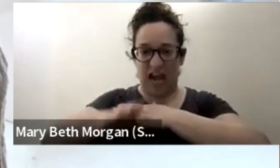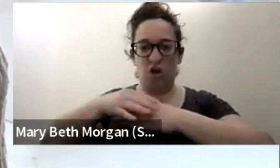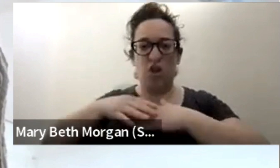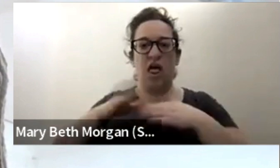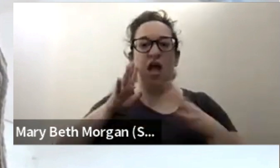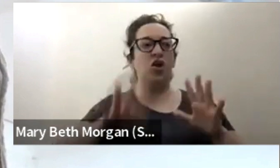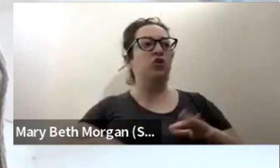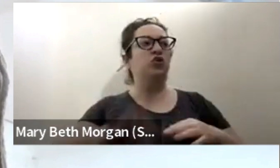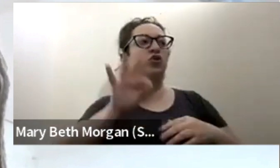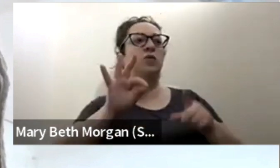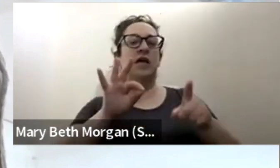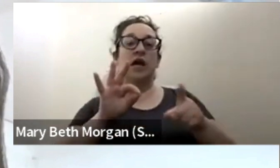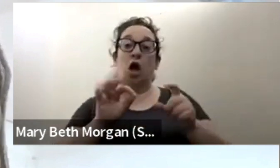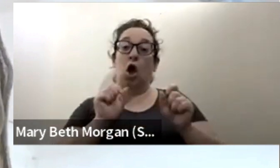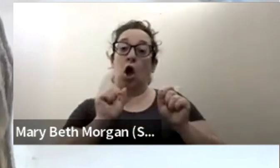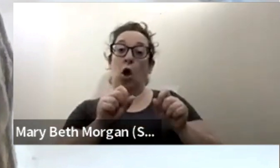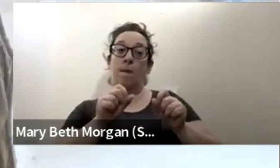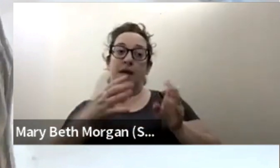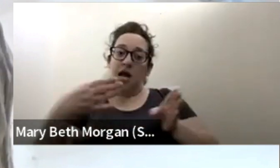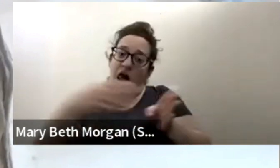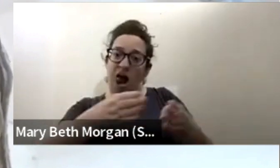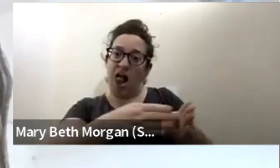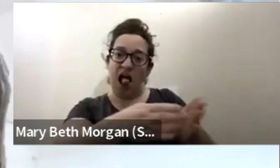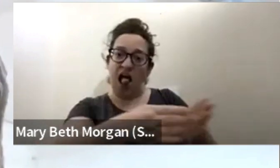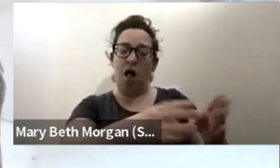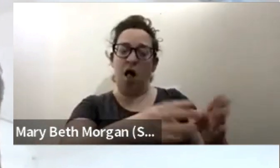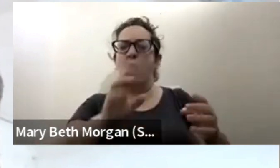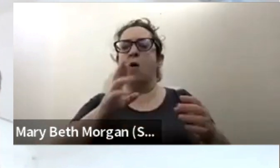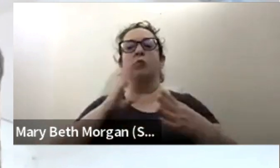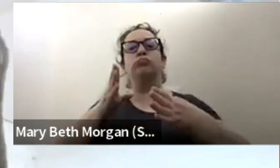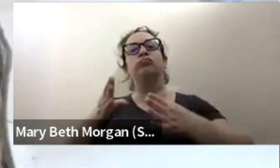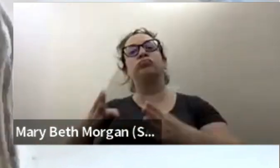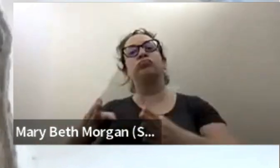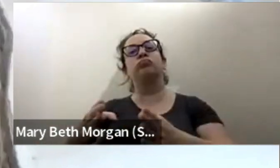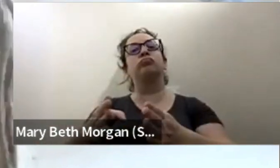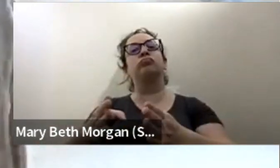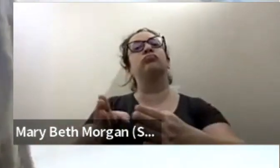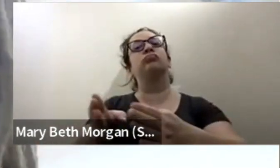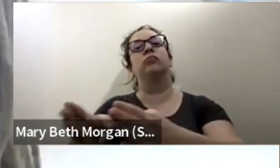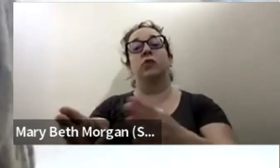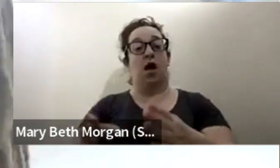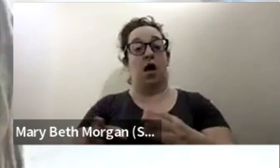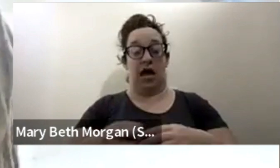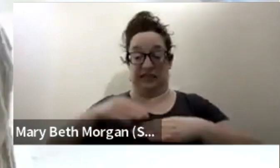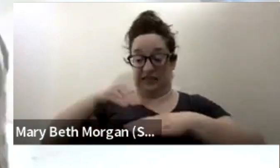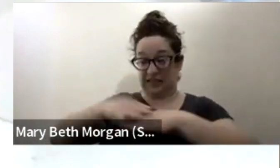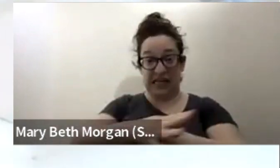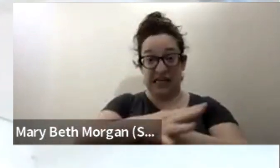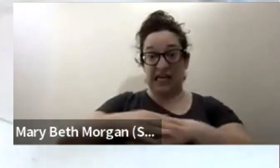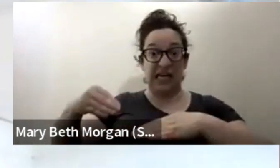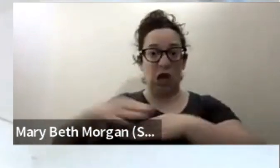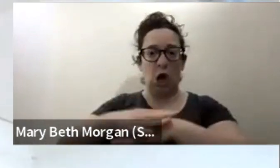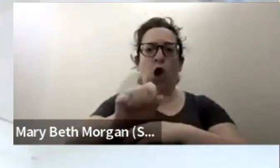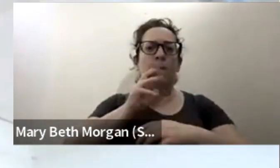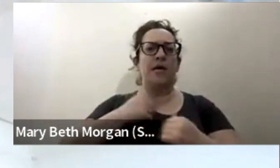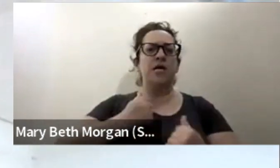want to, if you want to choose the tide that will take you, you cannot go swim against a sea tide. You can't. So you